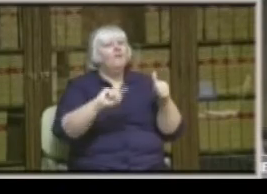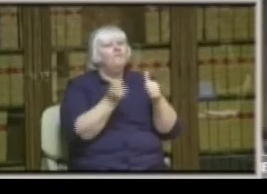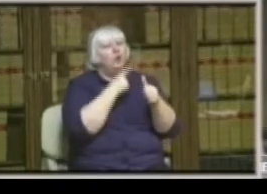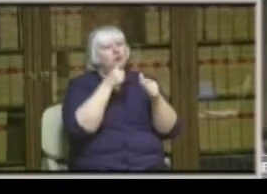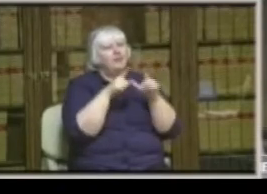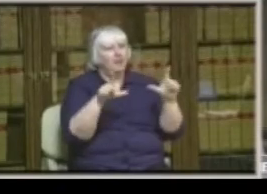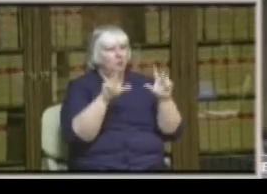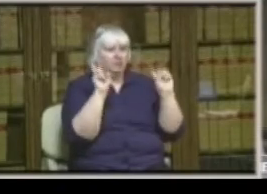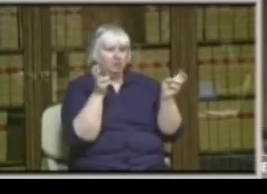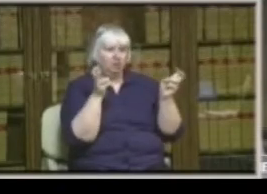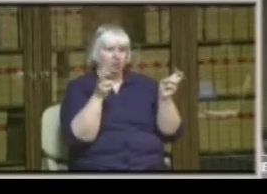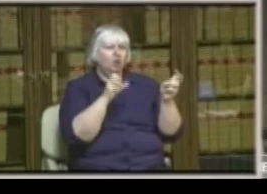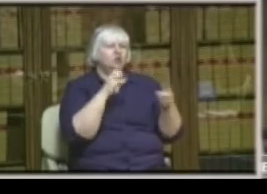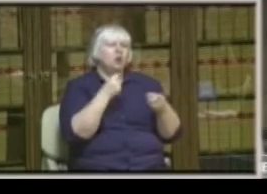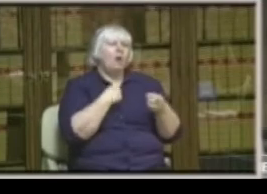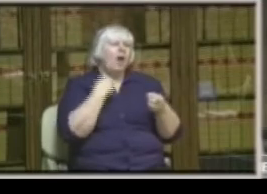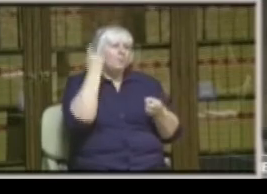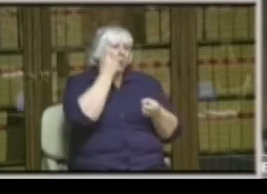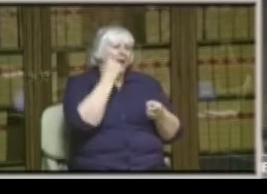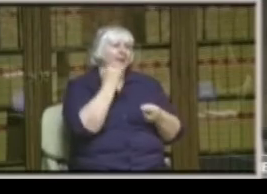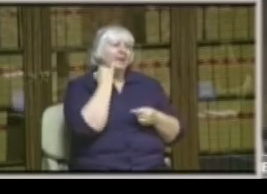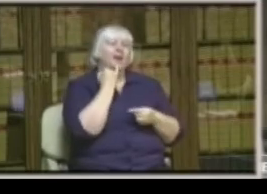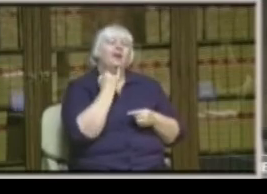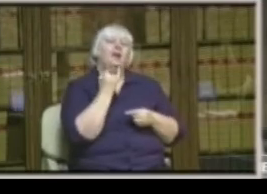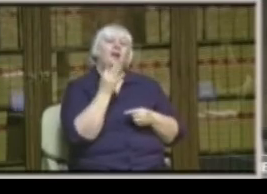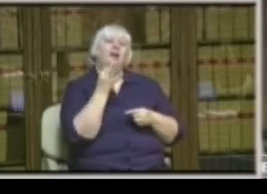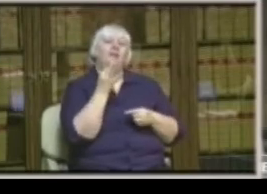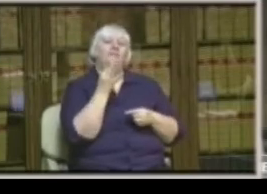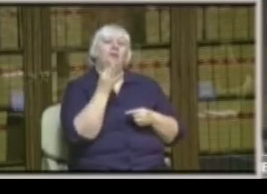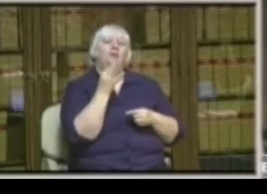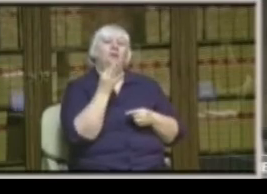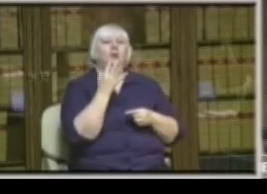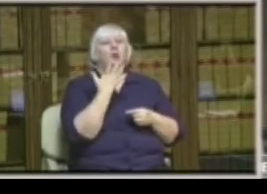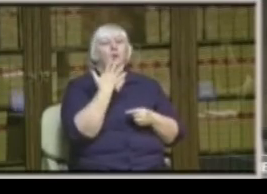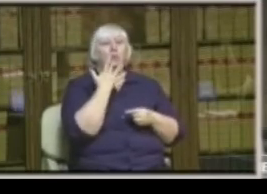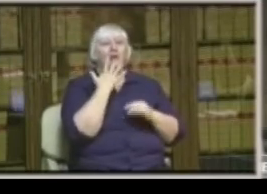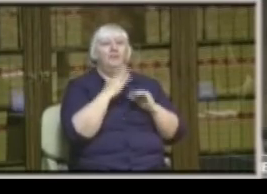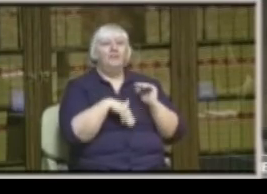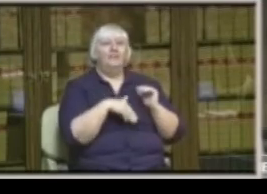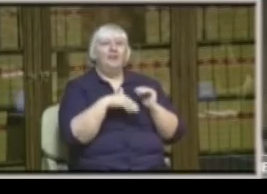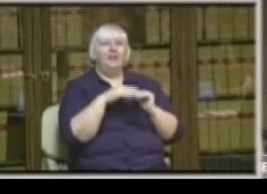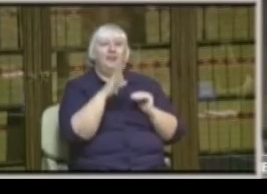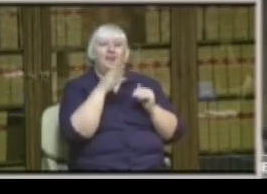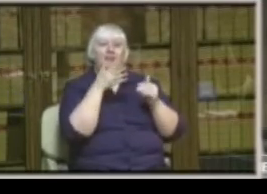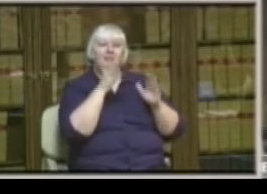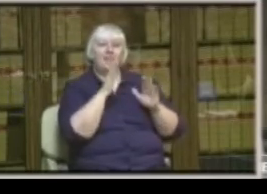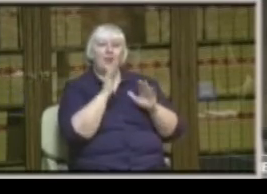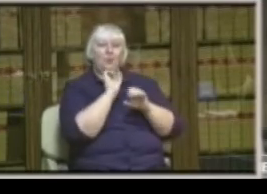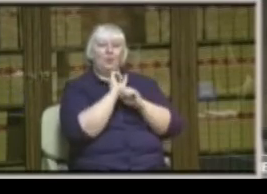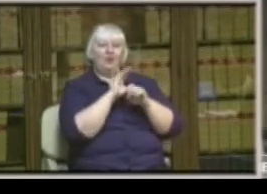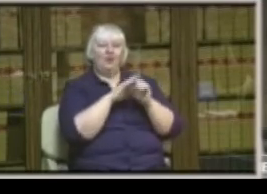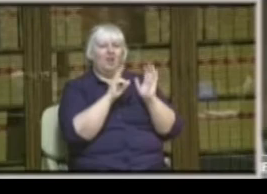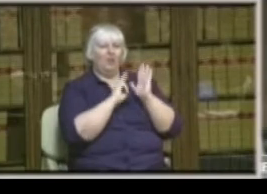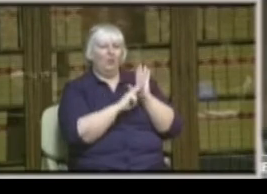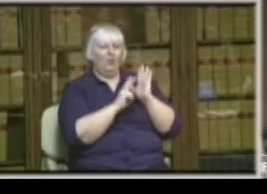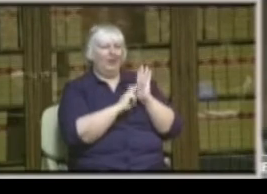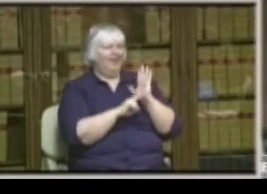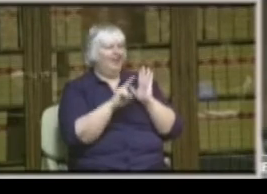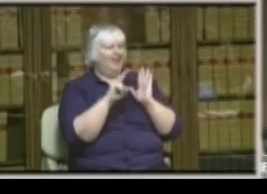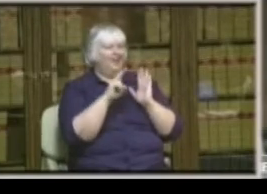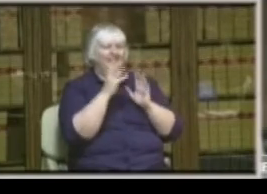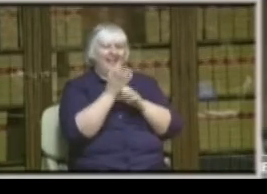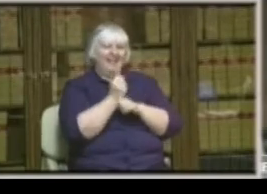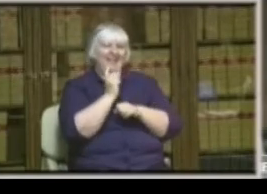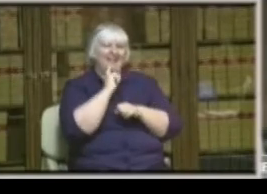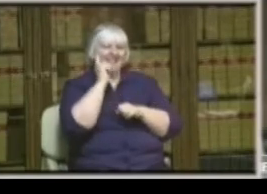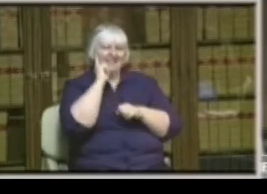language issue. Mm-hmm. And so I wonder if rather than allowing this to work on the reading, giving deaf